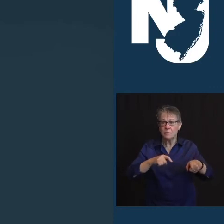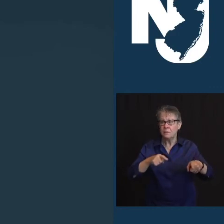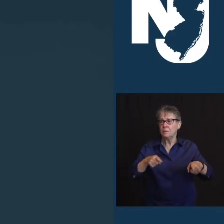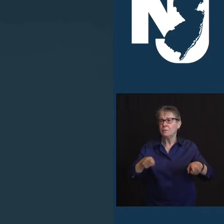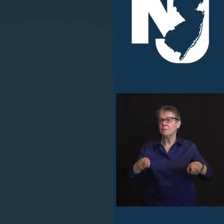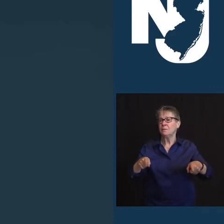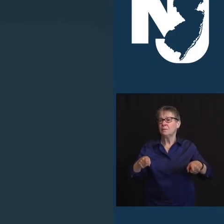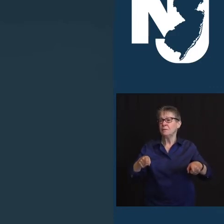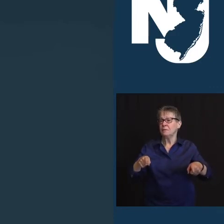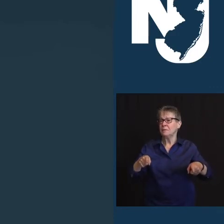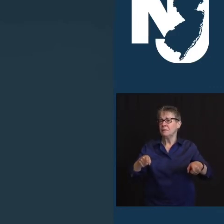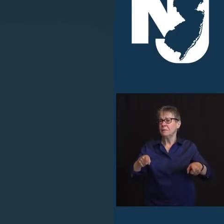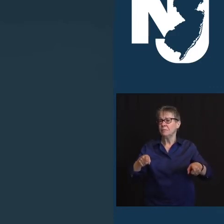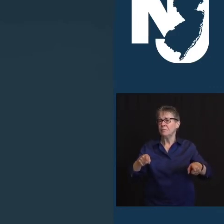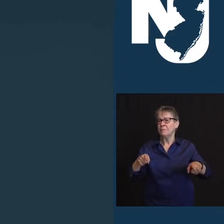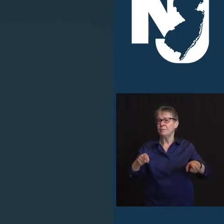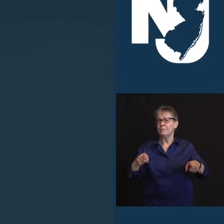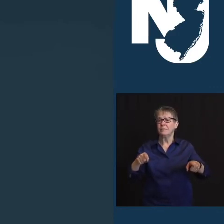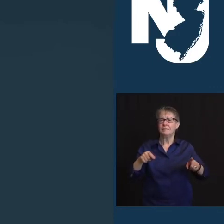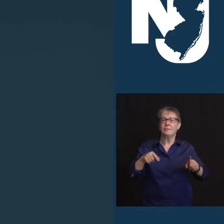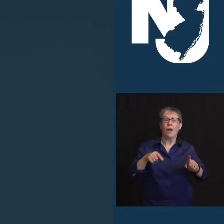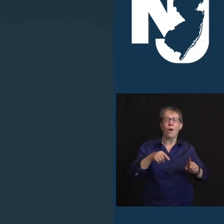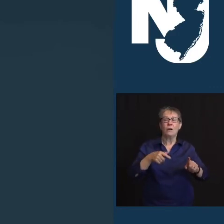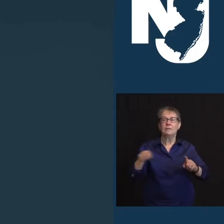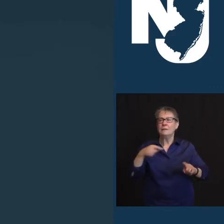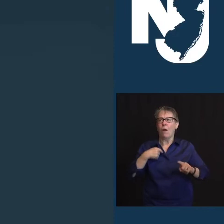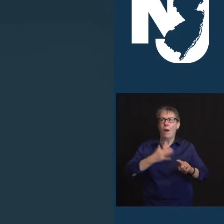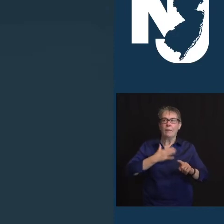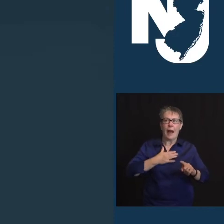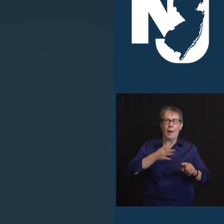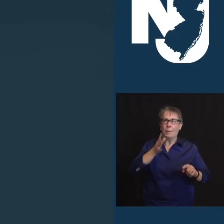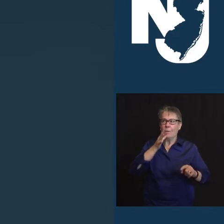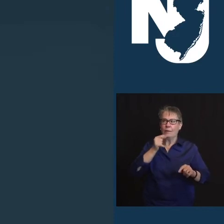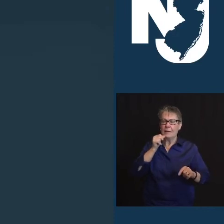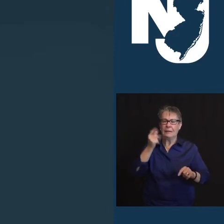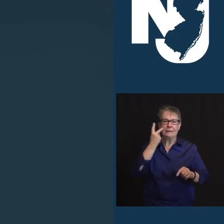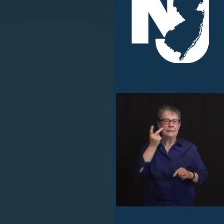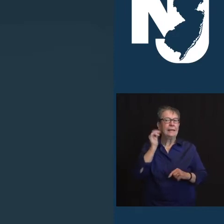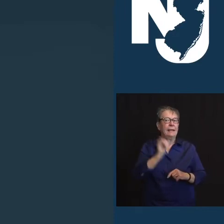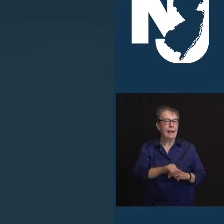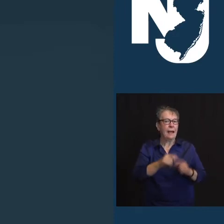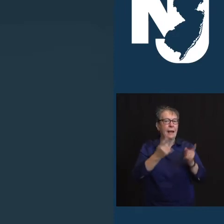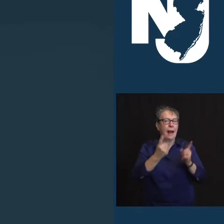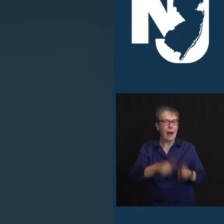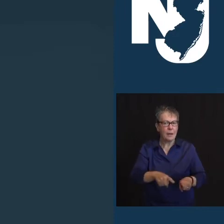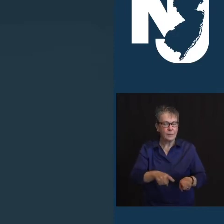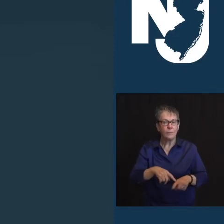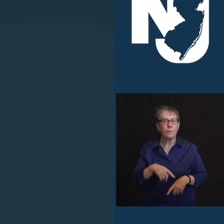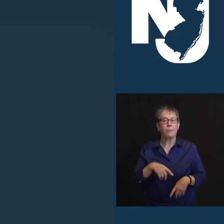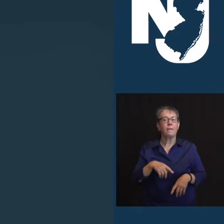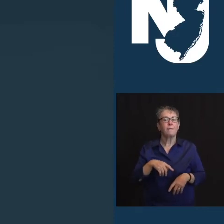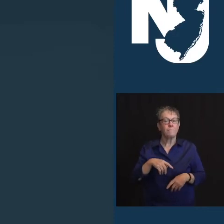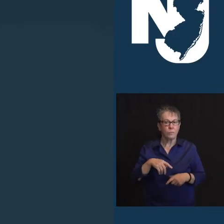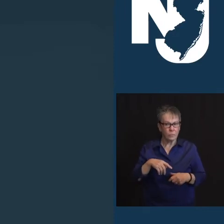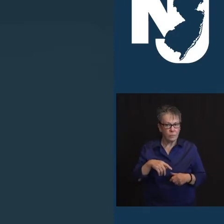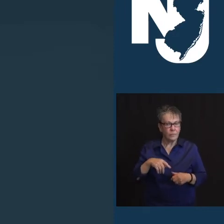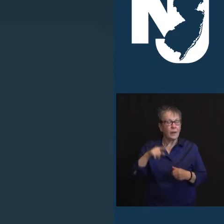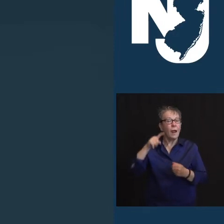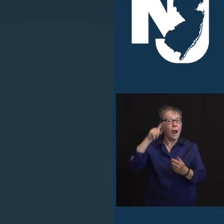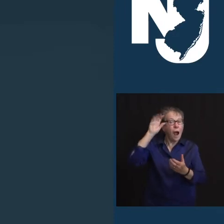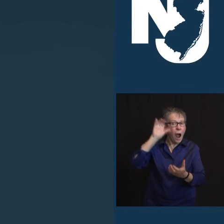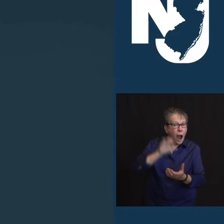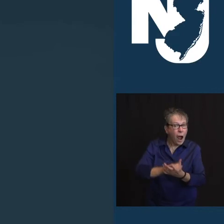she avoided that announcement. She leaves behind her husband of 44 years, David, and her 4 children: son